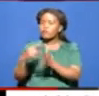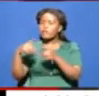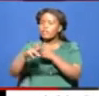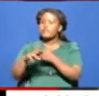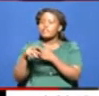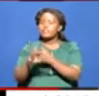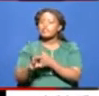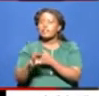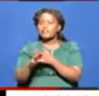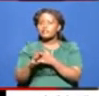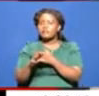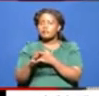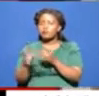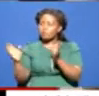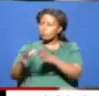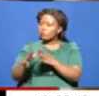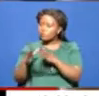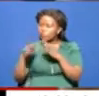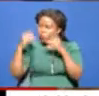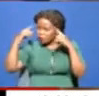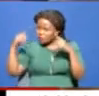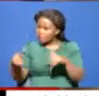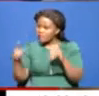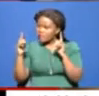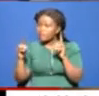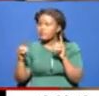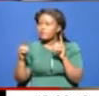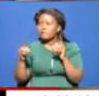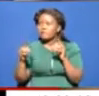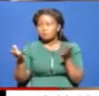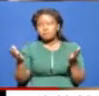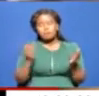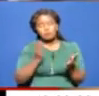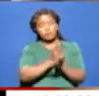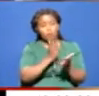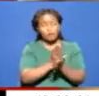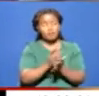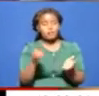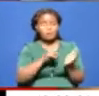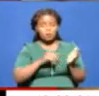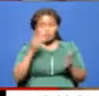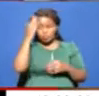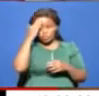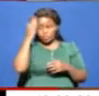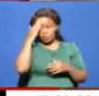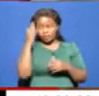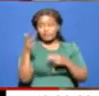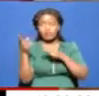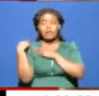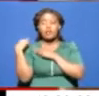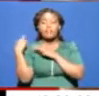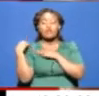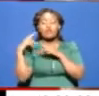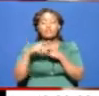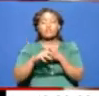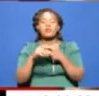thrive. Would you repeat them kindly? Yes. We recognize the role that engineers play